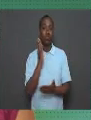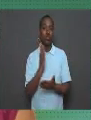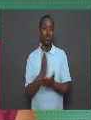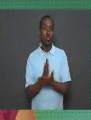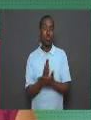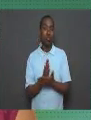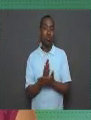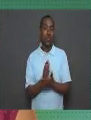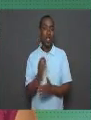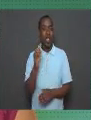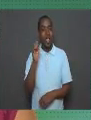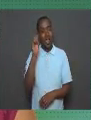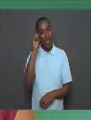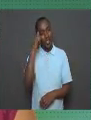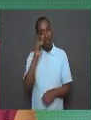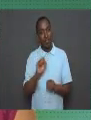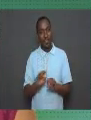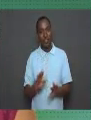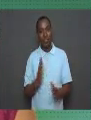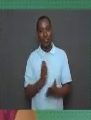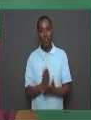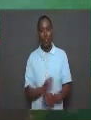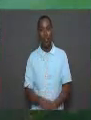of HIV and AIDS.